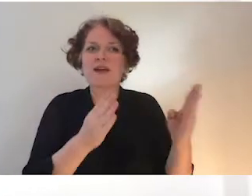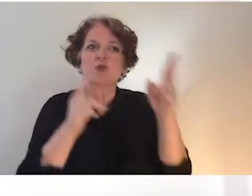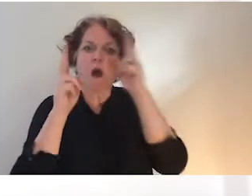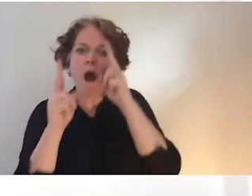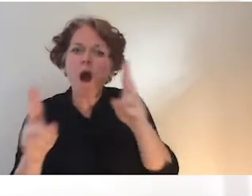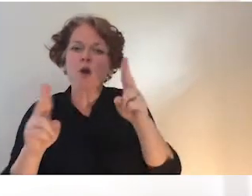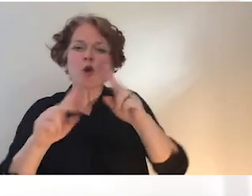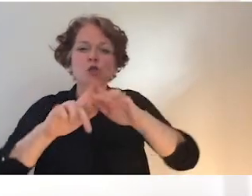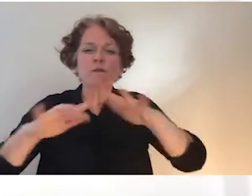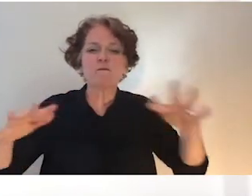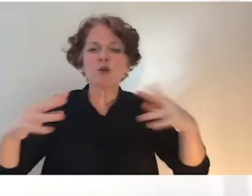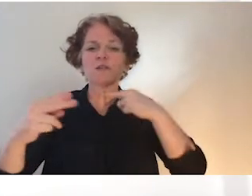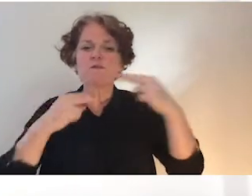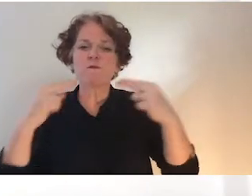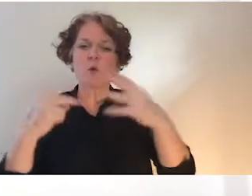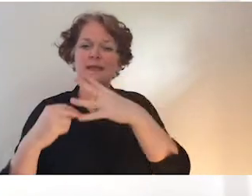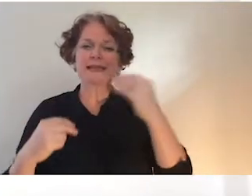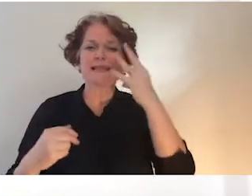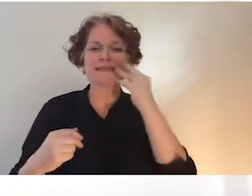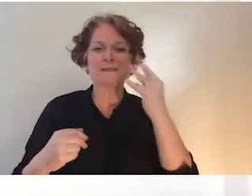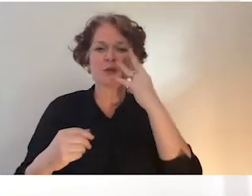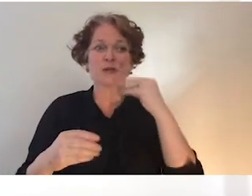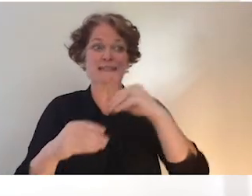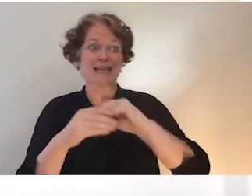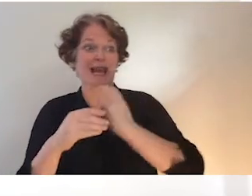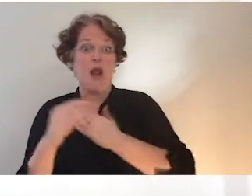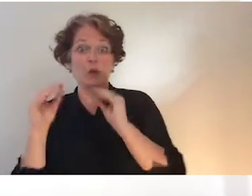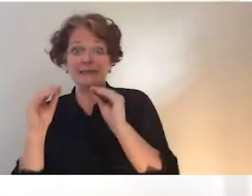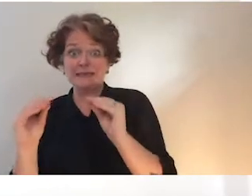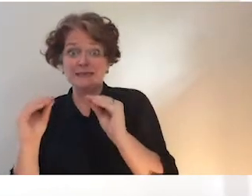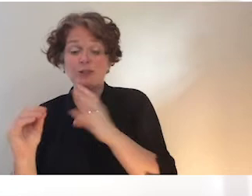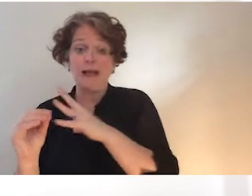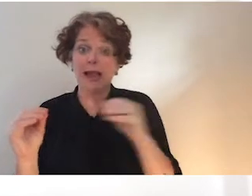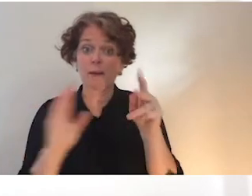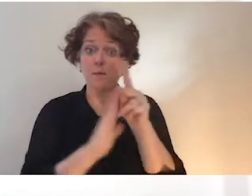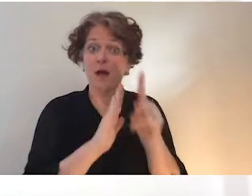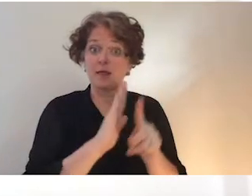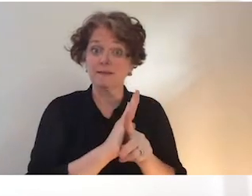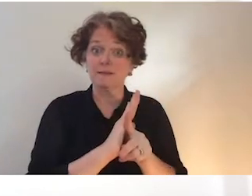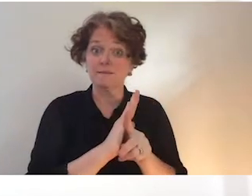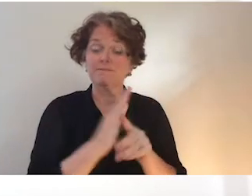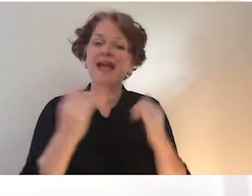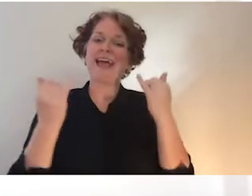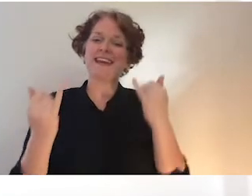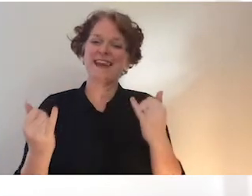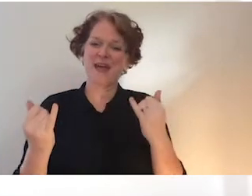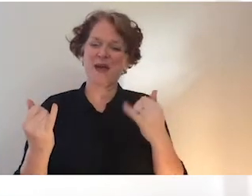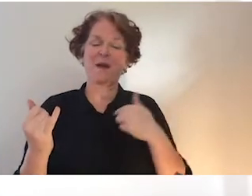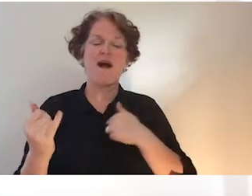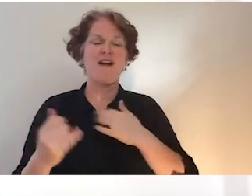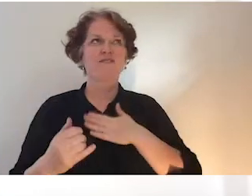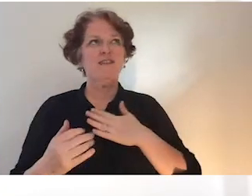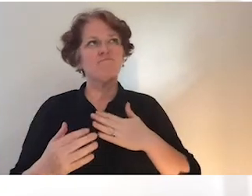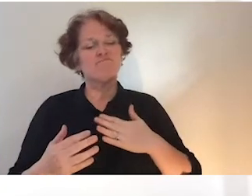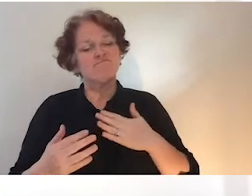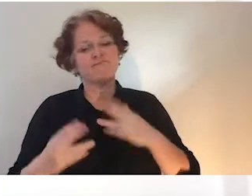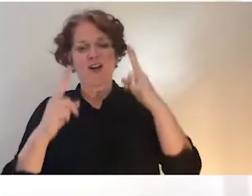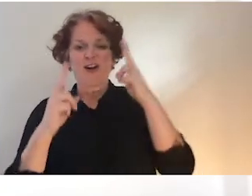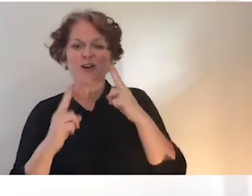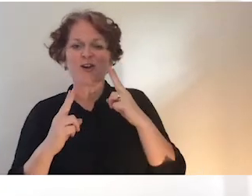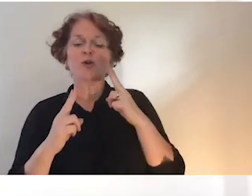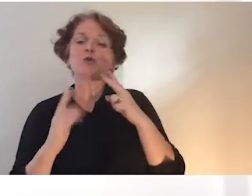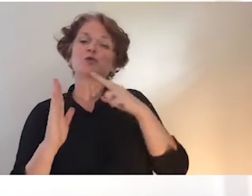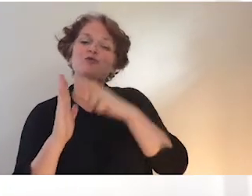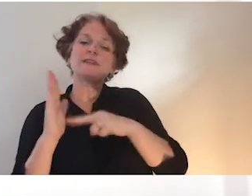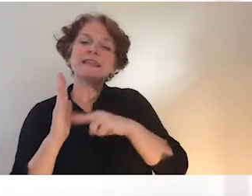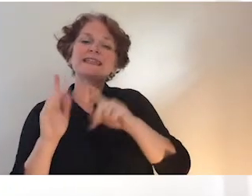to honor diversity of voices and experiences in our teaching and policies. And now, it is my pleasure to